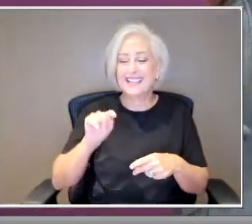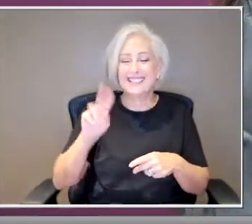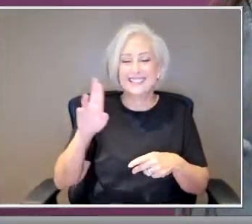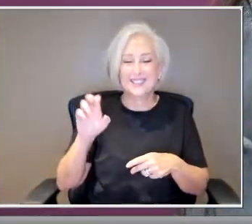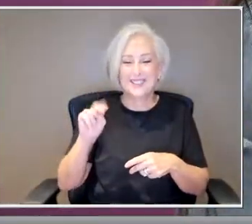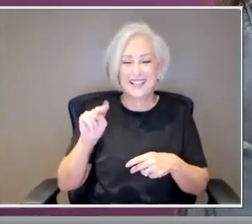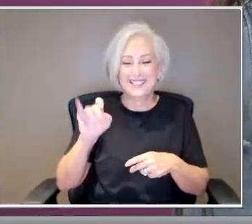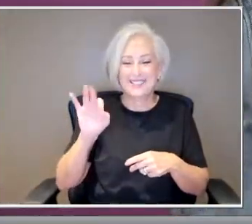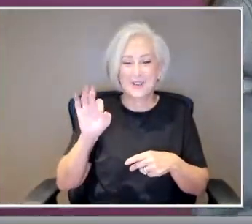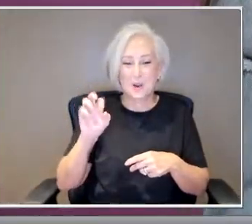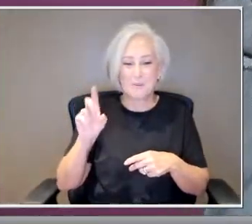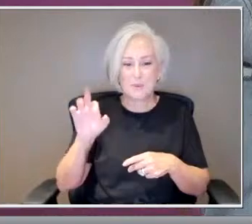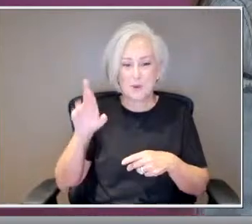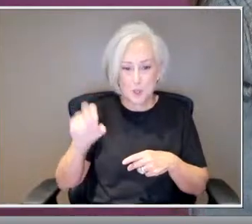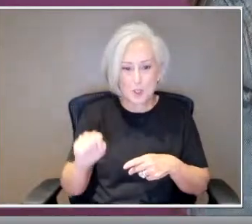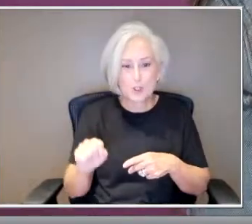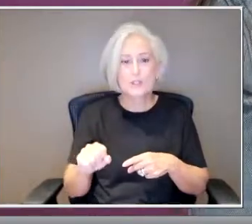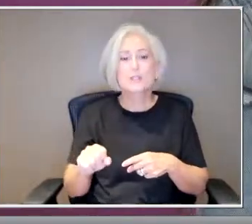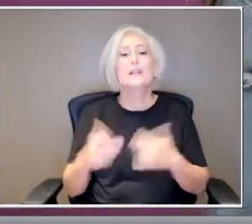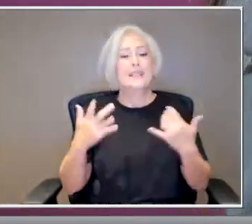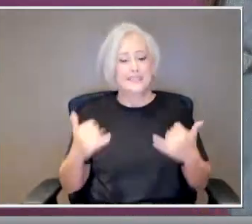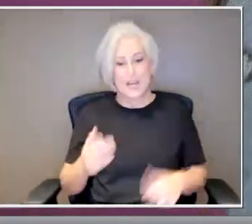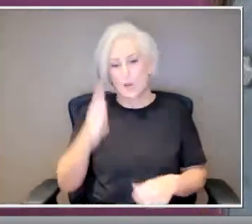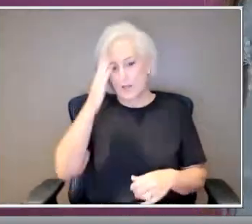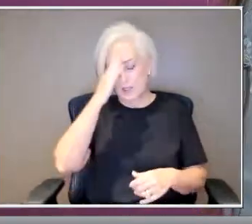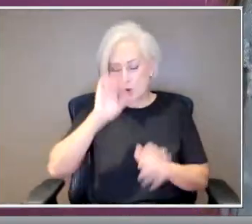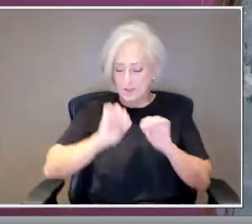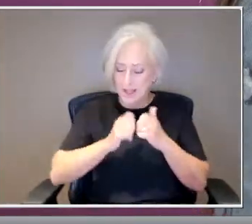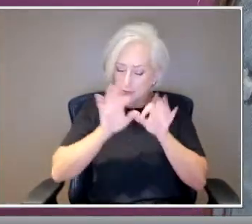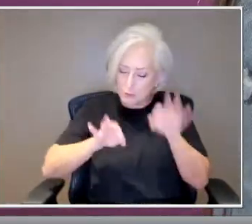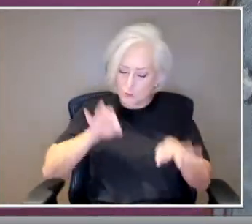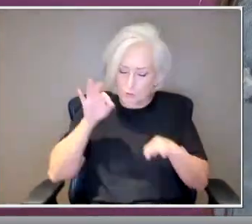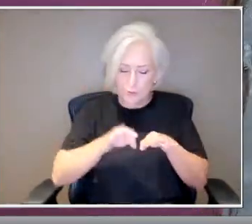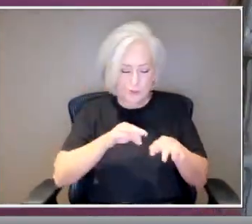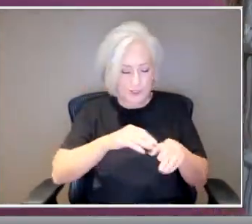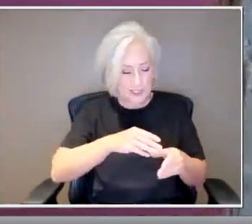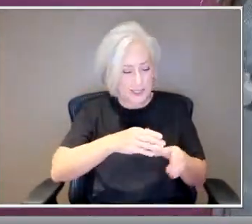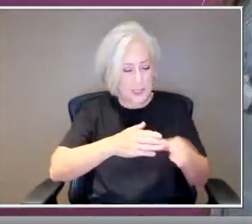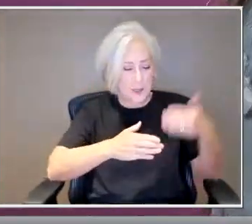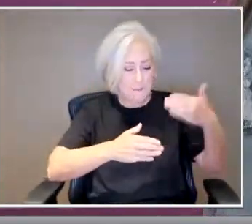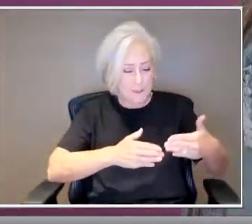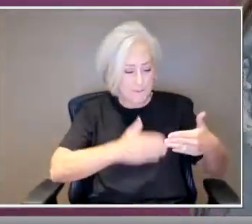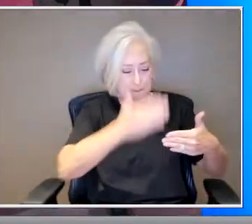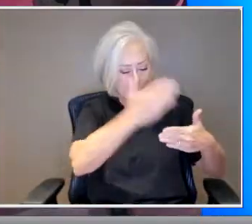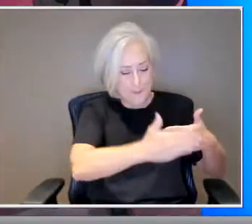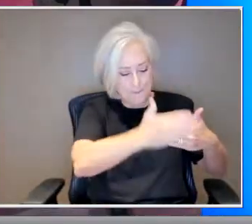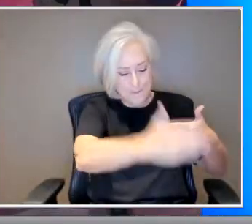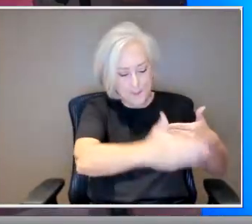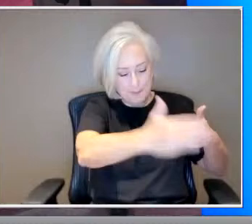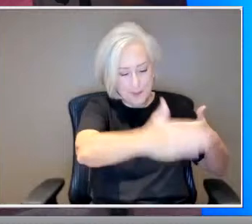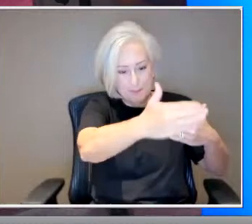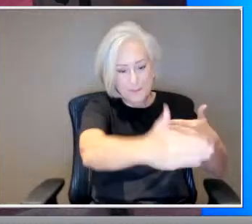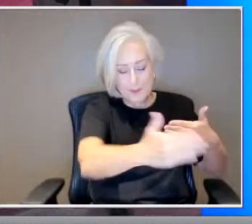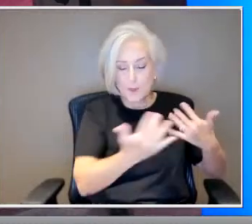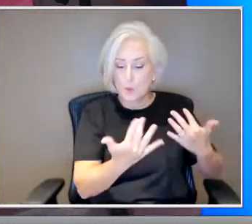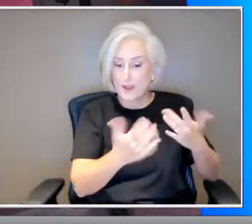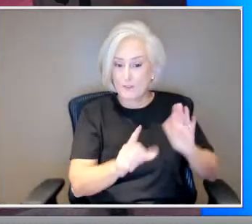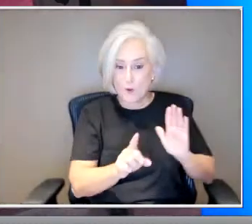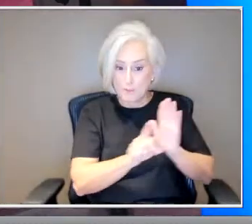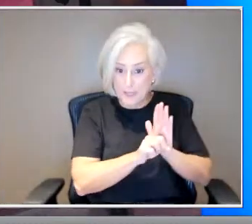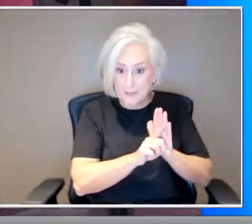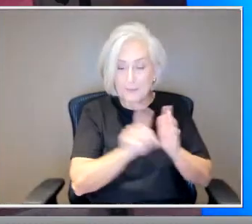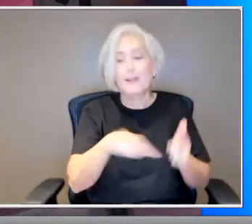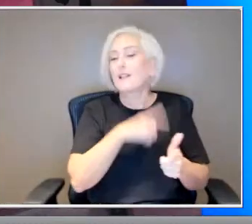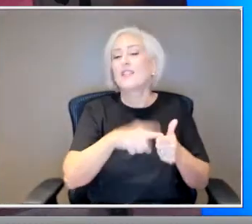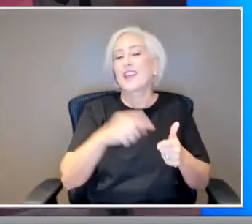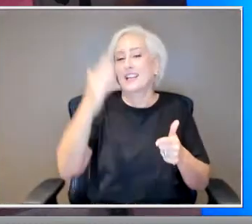a place now to where he's like, he knows how to perfectly put them, and he waits for the beep. And then he screams he did it, so. I love